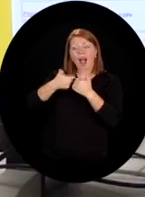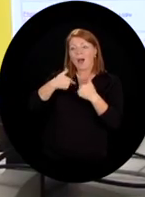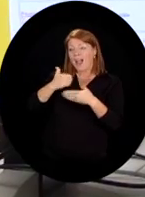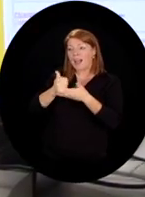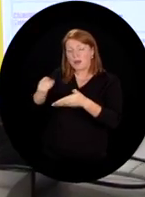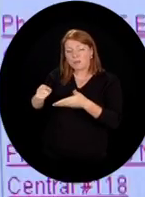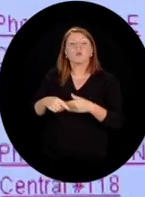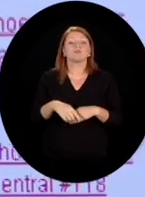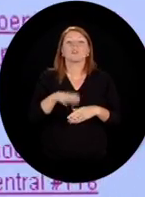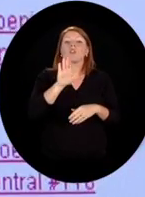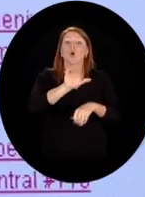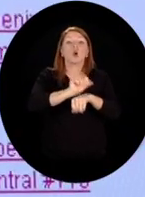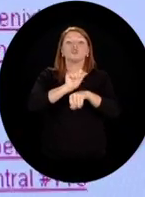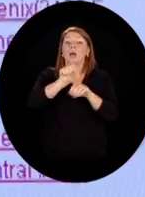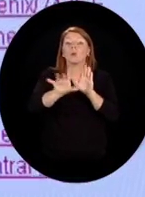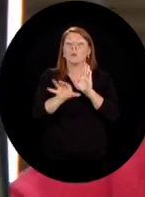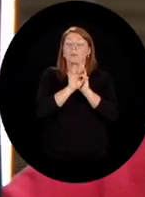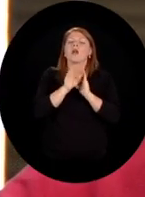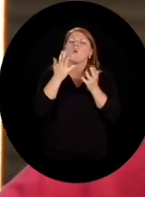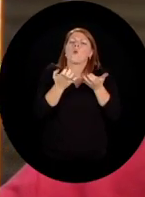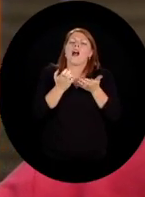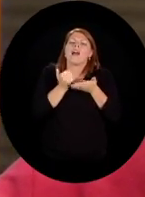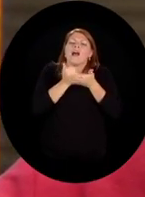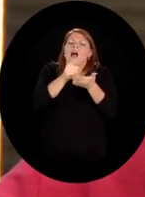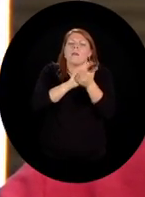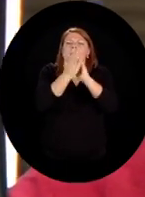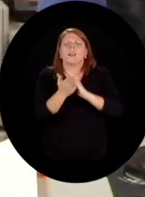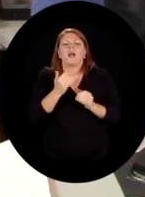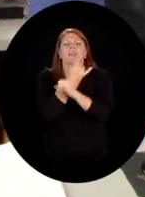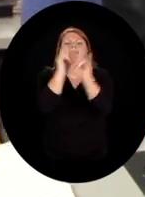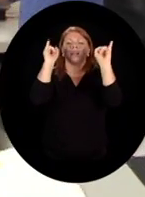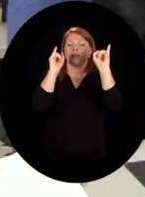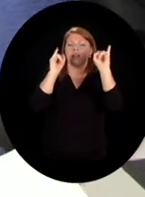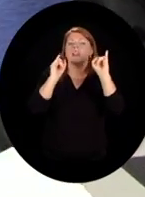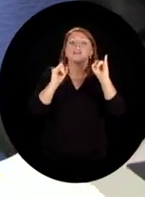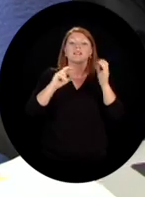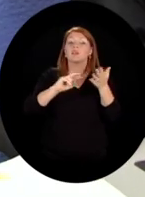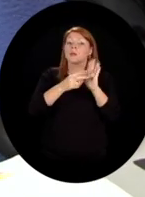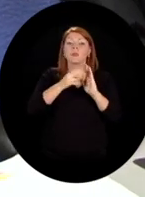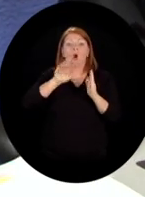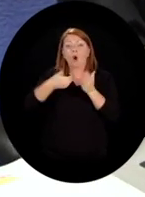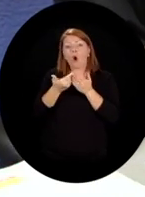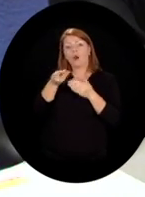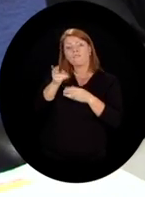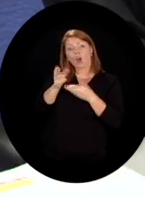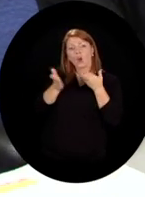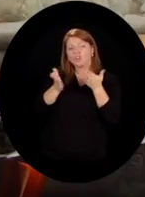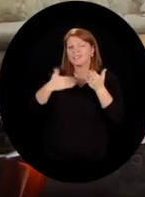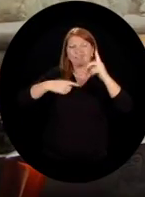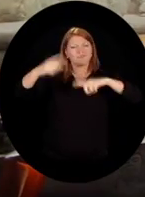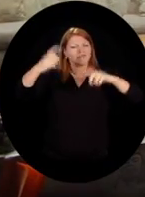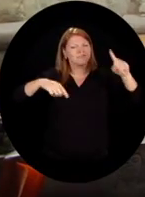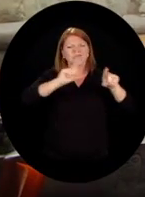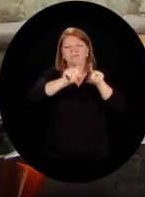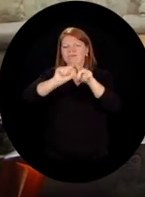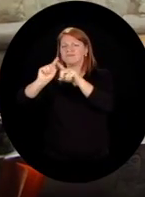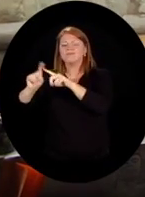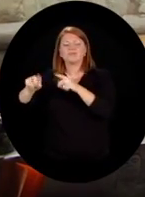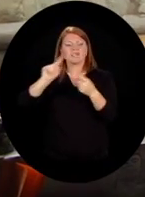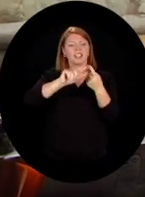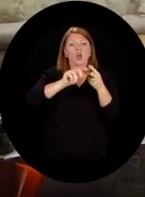job you choose is meant to help you become as independent as possible. The services VR offers are broad, everything